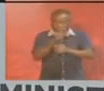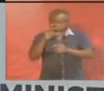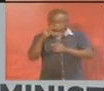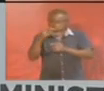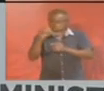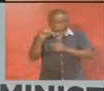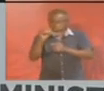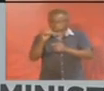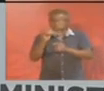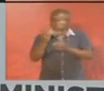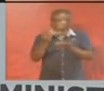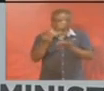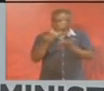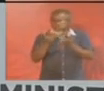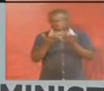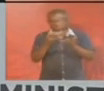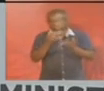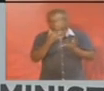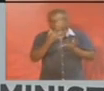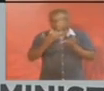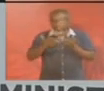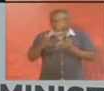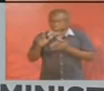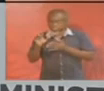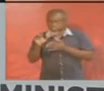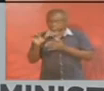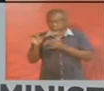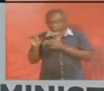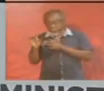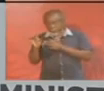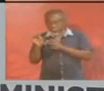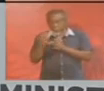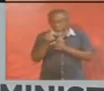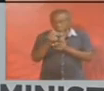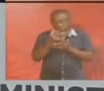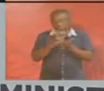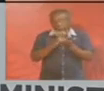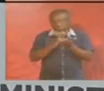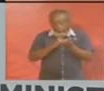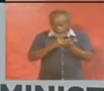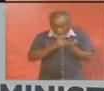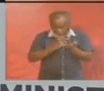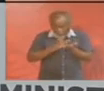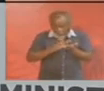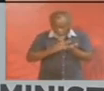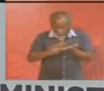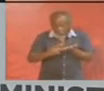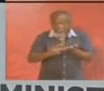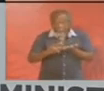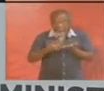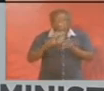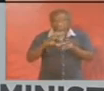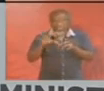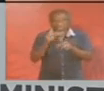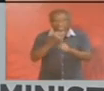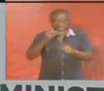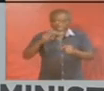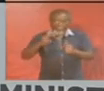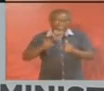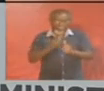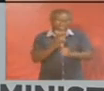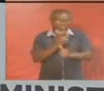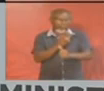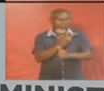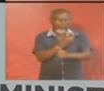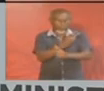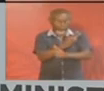AstraZeneca anywhere between 8 weeks and 12 weeks. So based on your calculation, you were using a